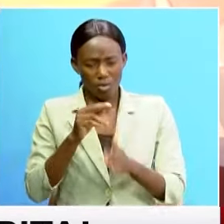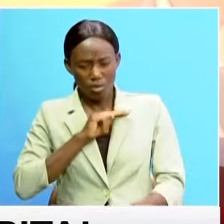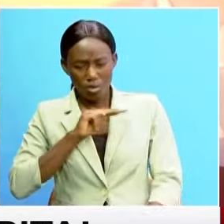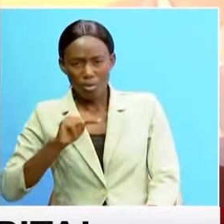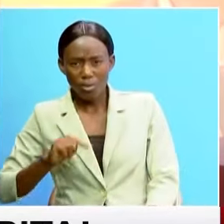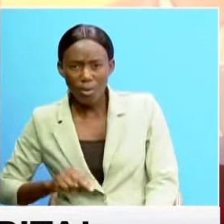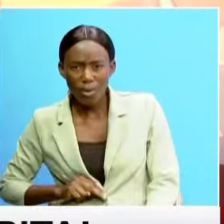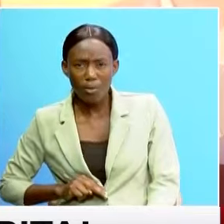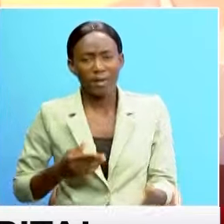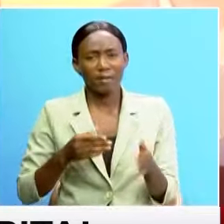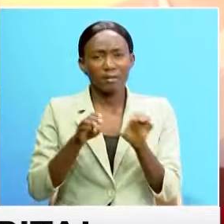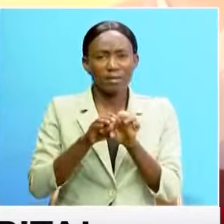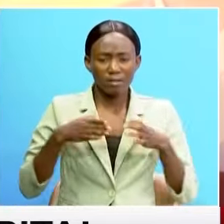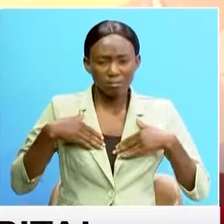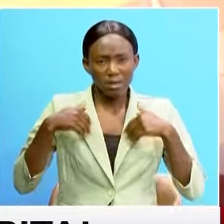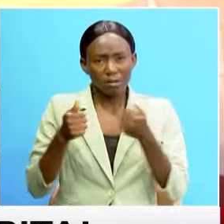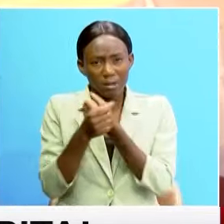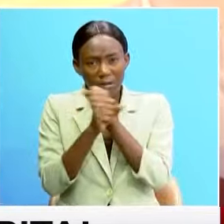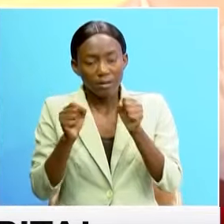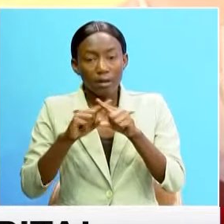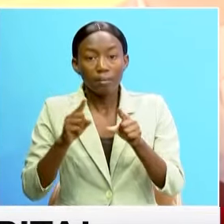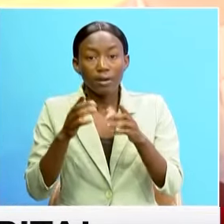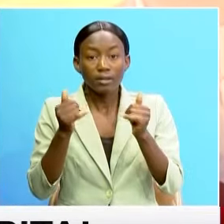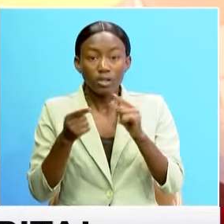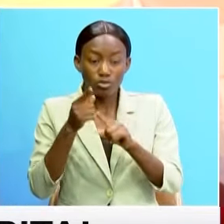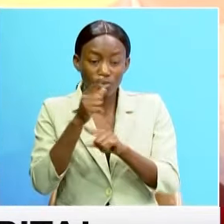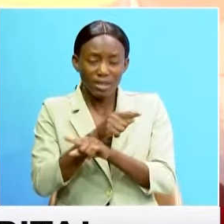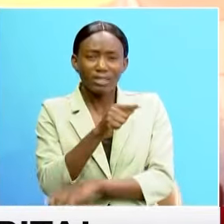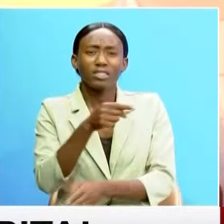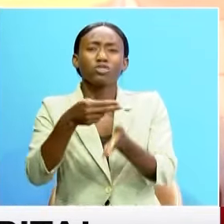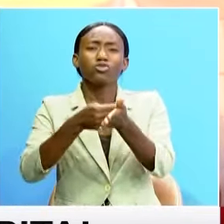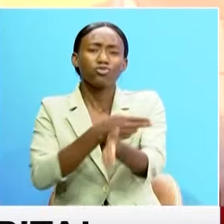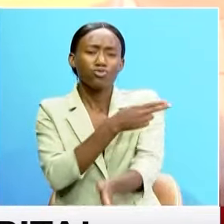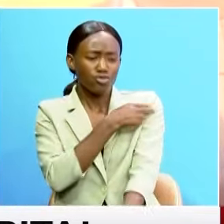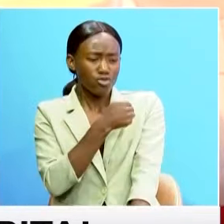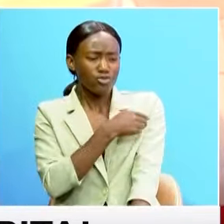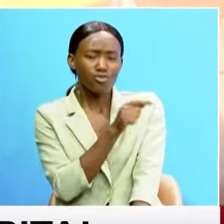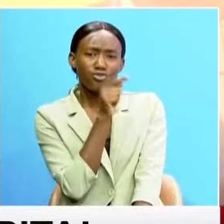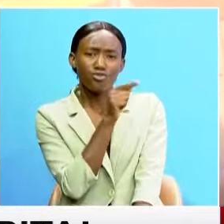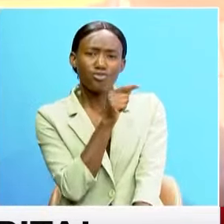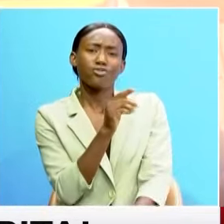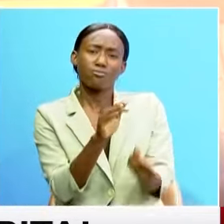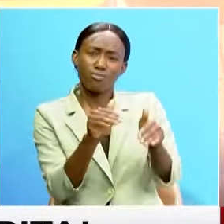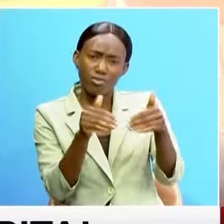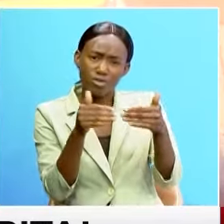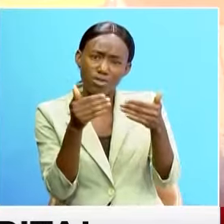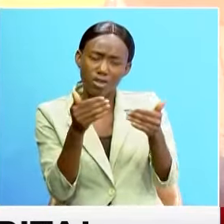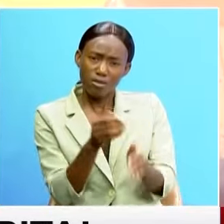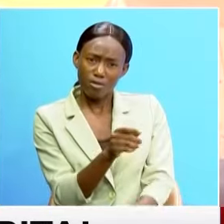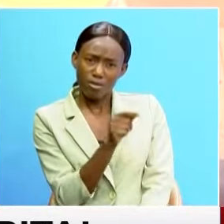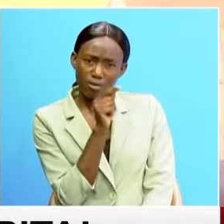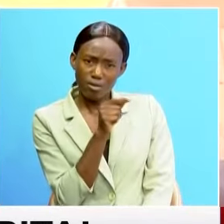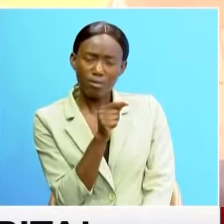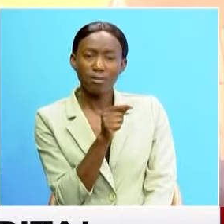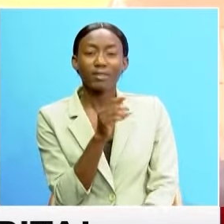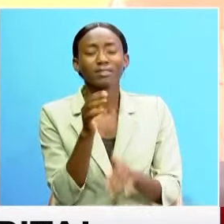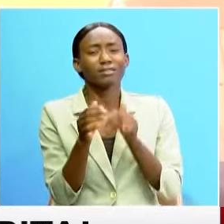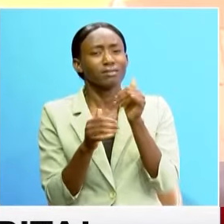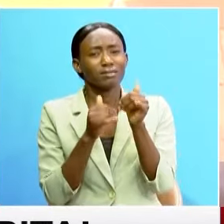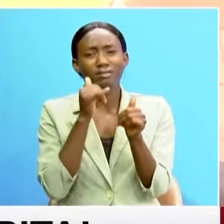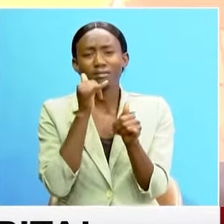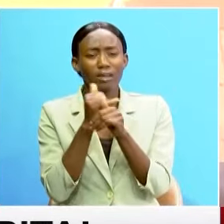it covers health security. But today we're unveiling this brand new hospital, which is a state-of-the-art facility built to real international